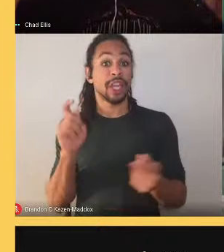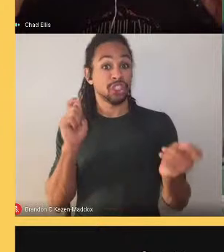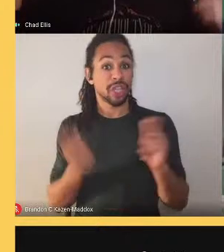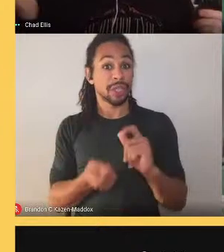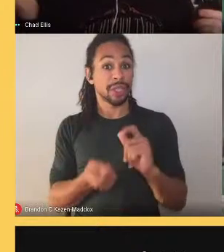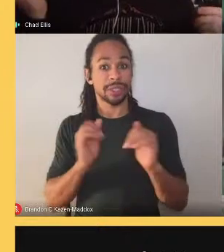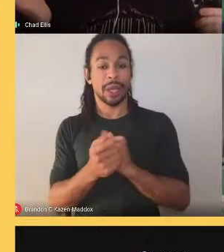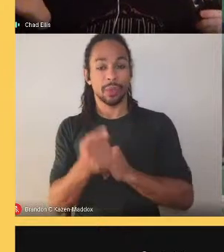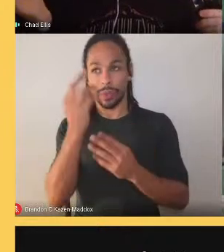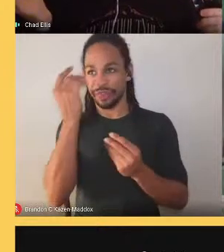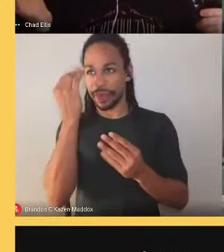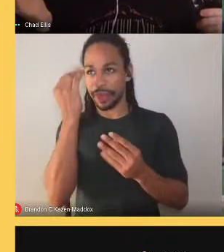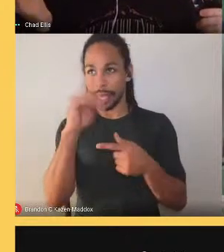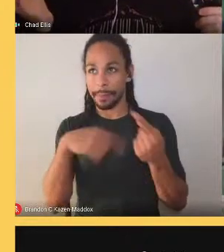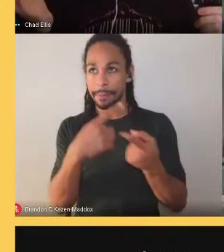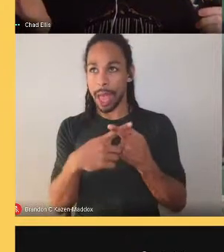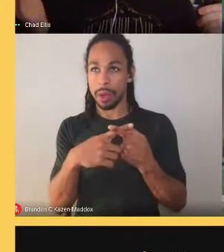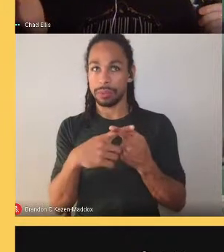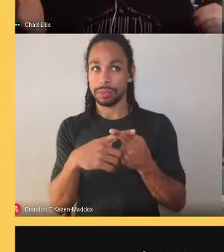table with Sage,